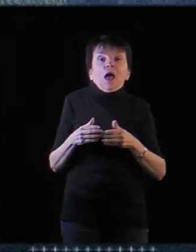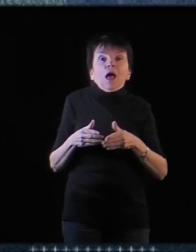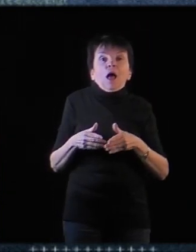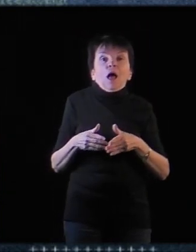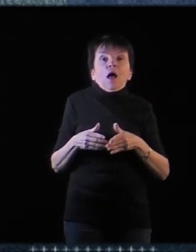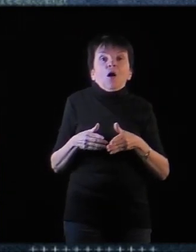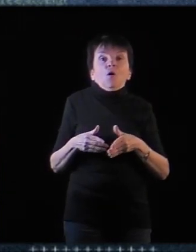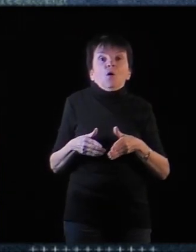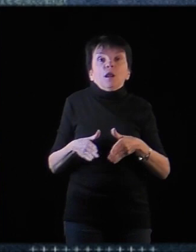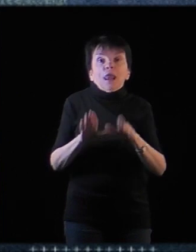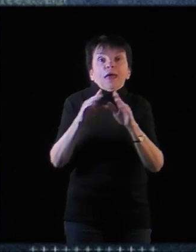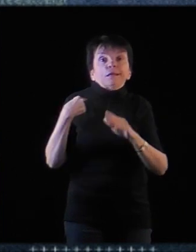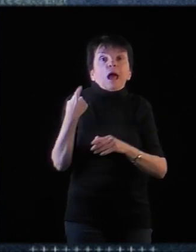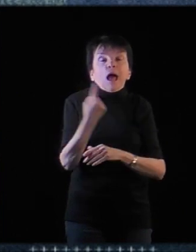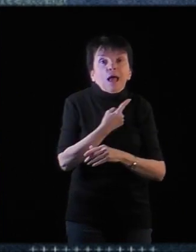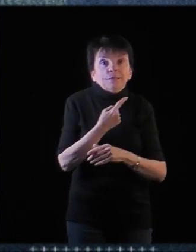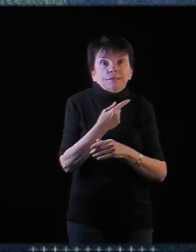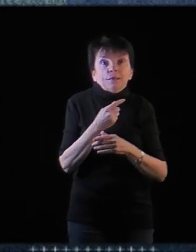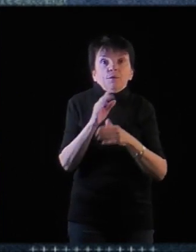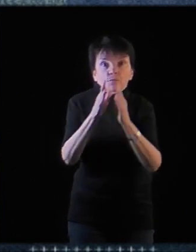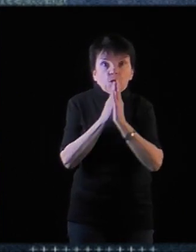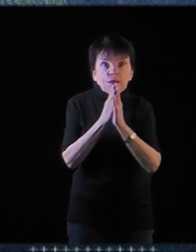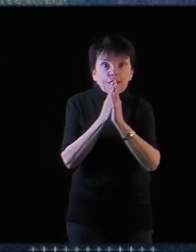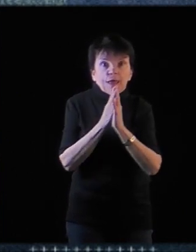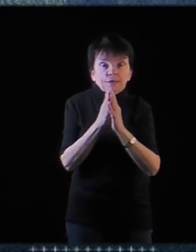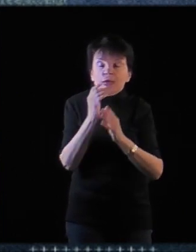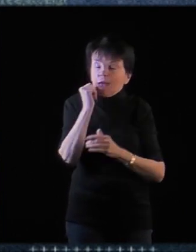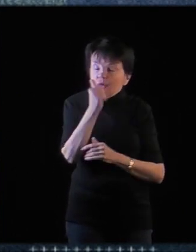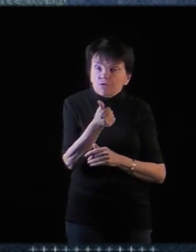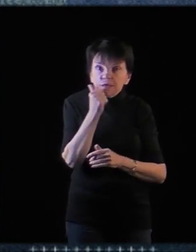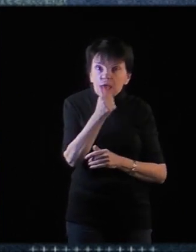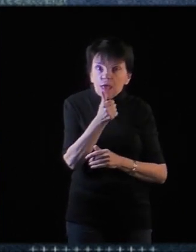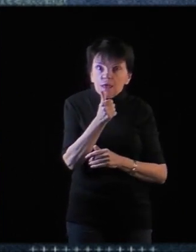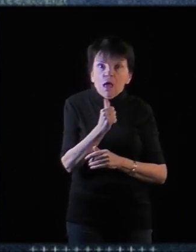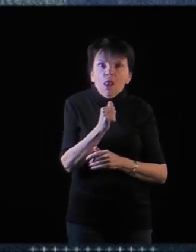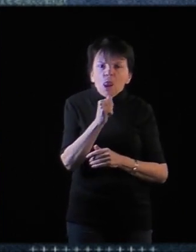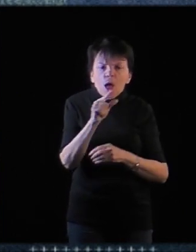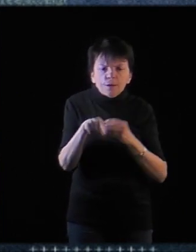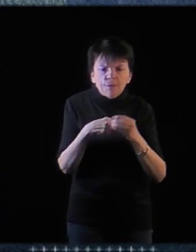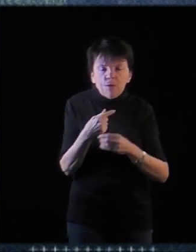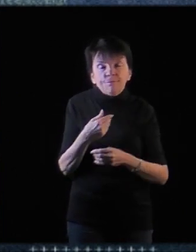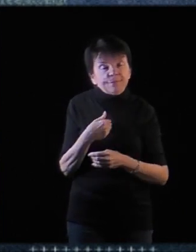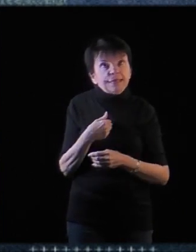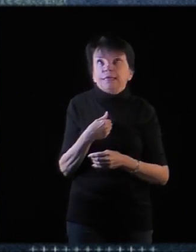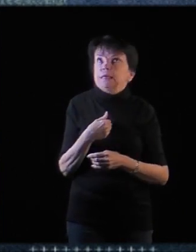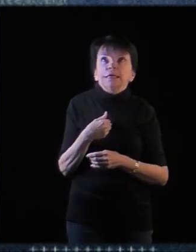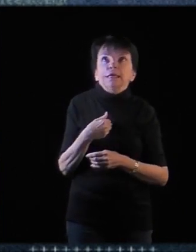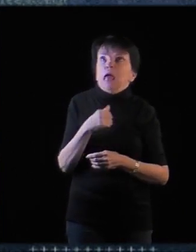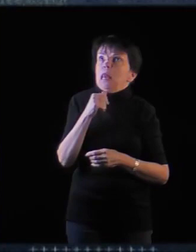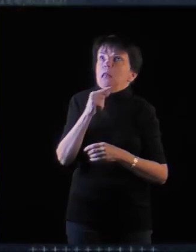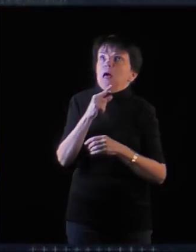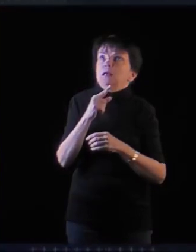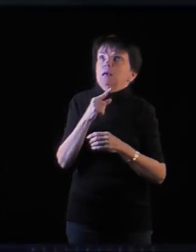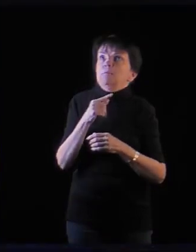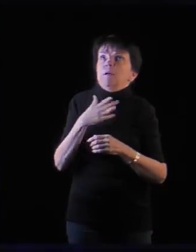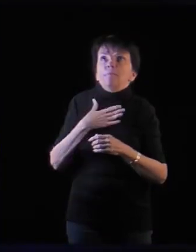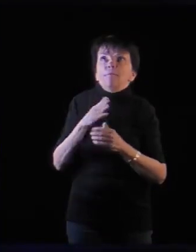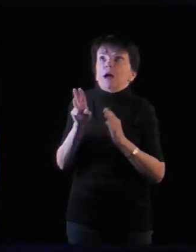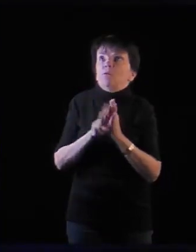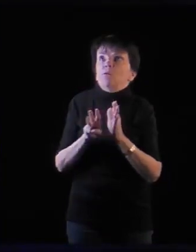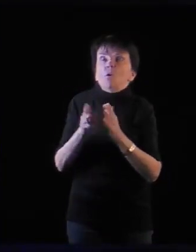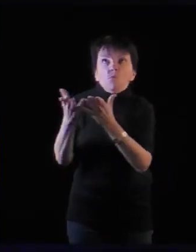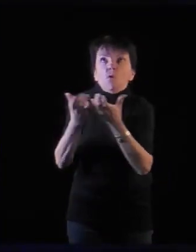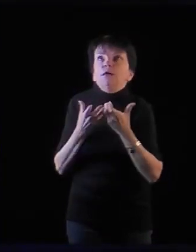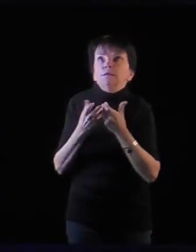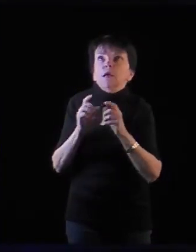and every day. Lord, it's not about me. It's not about what I want. It's about your kingdom. It's